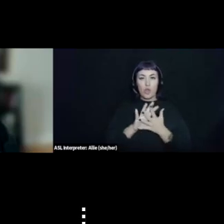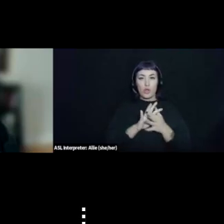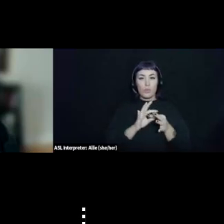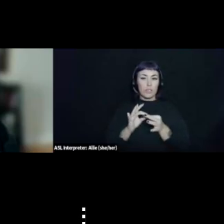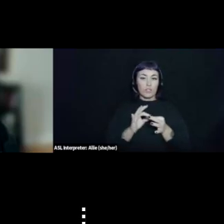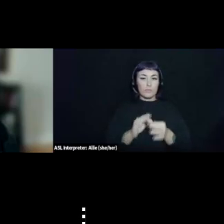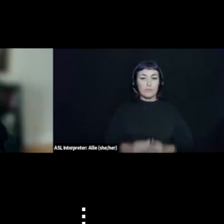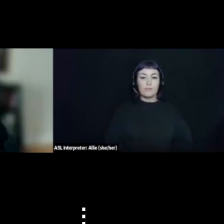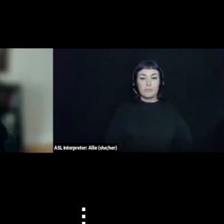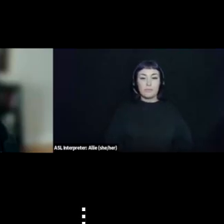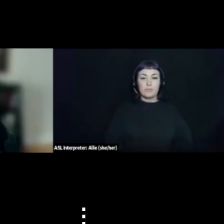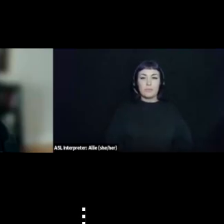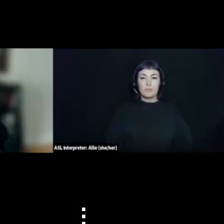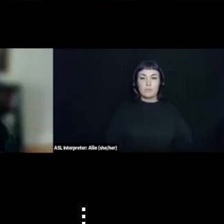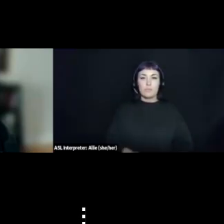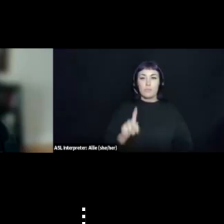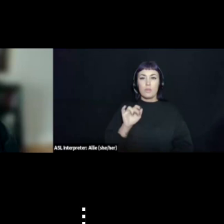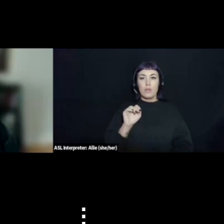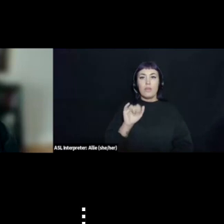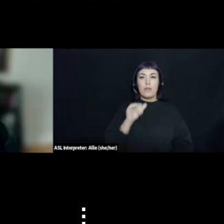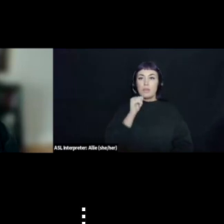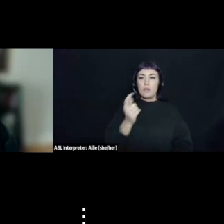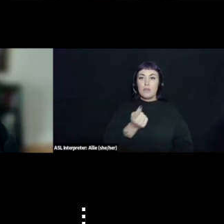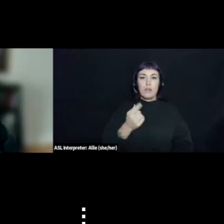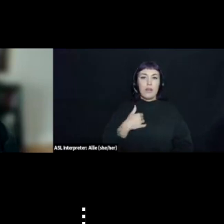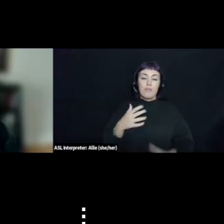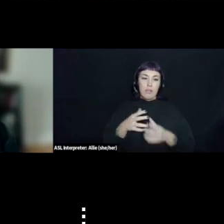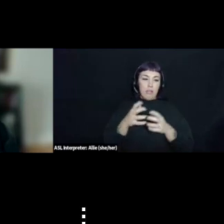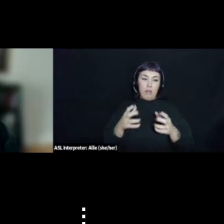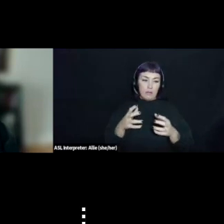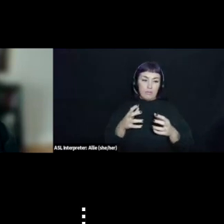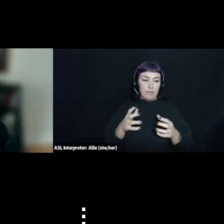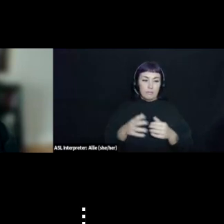relationship? That's actually not something that I have a ton of